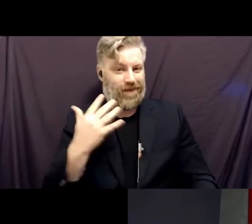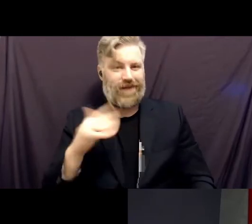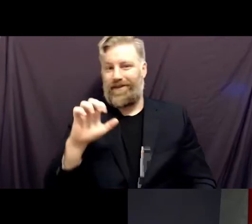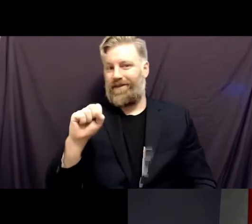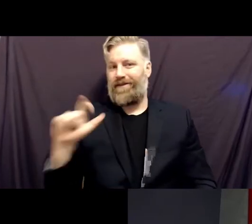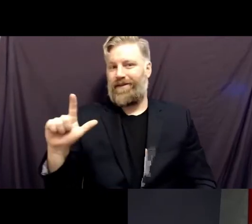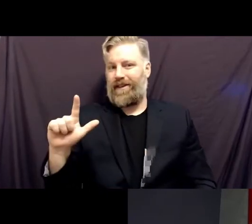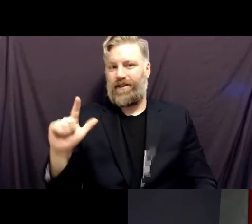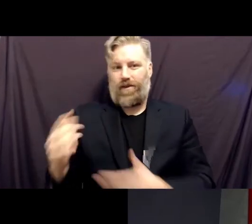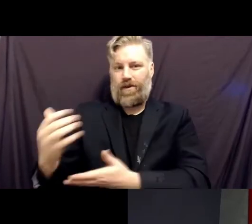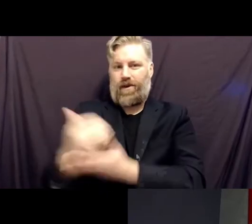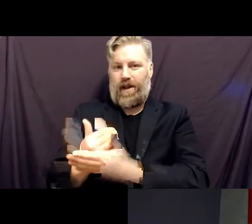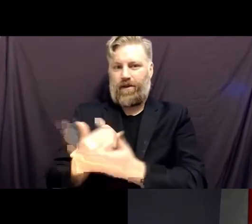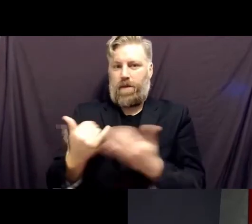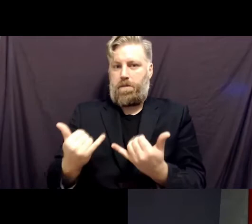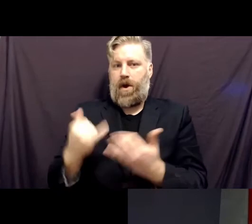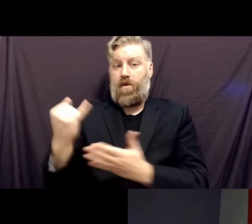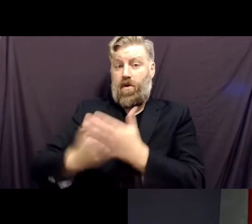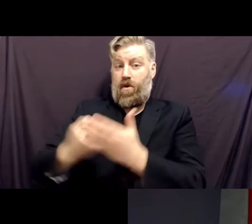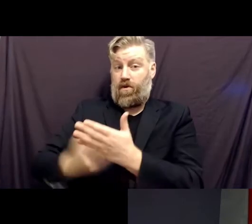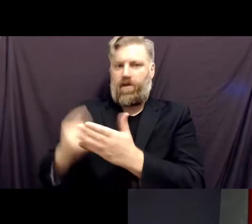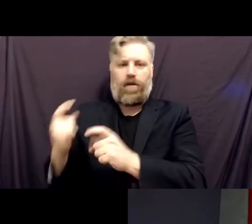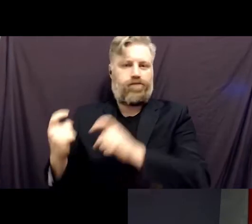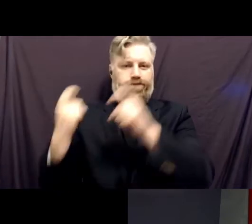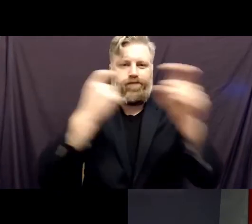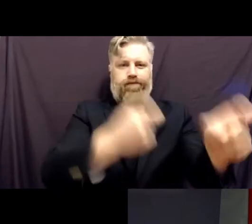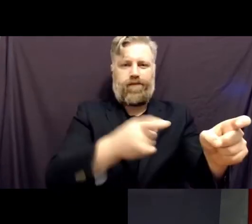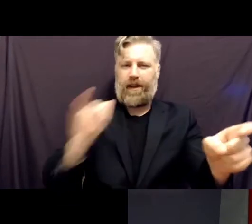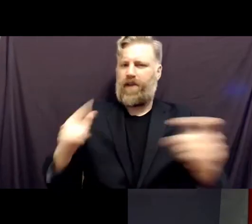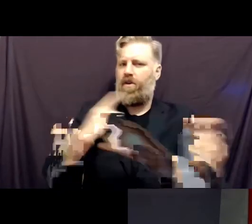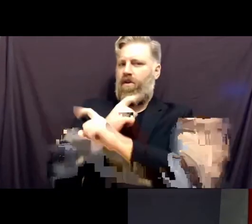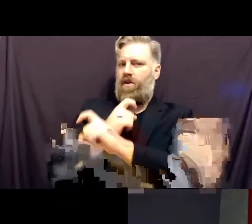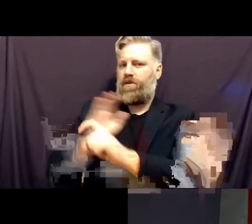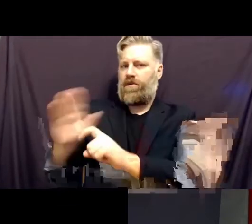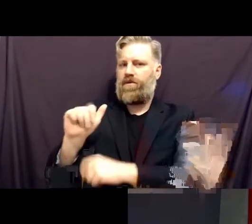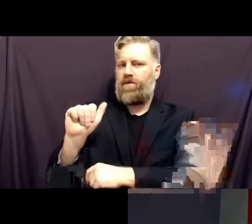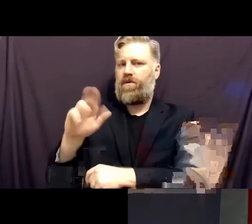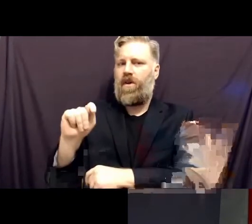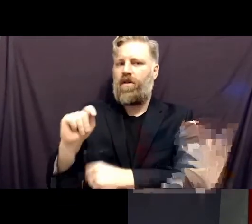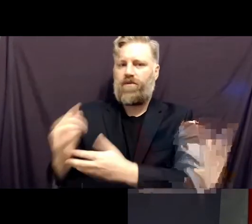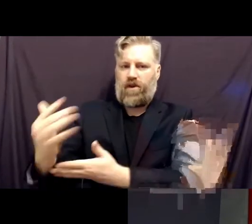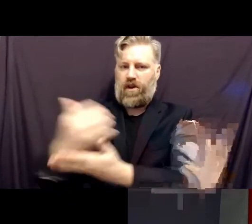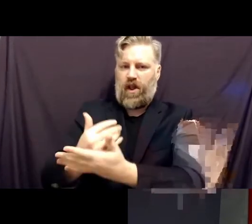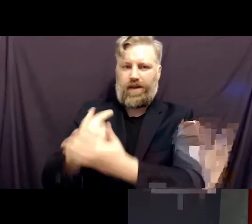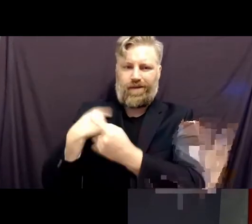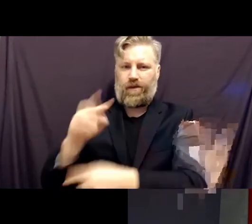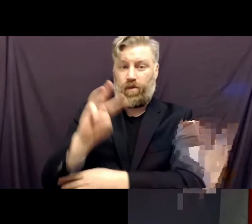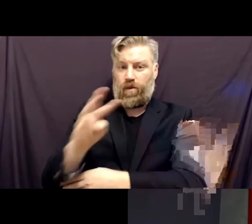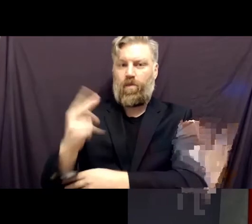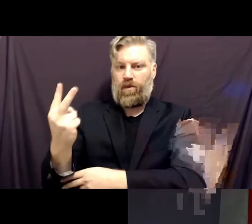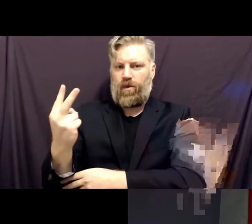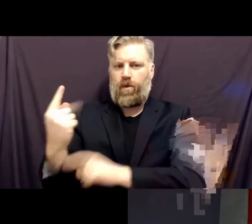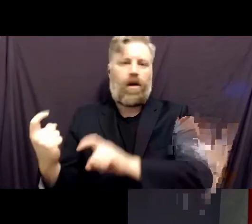of modern art, an important collection of Austrian art since World War II, and a